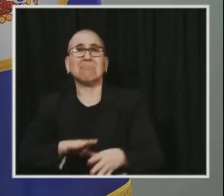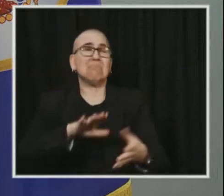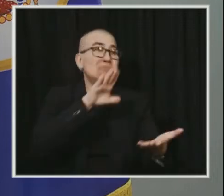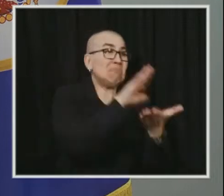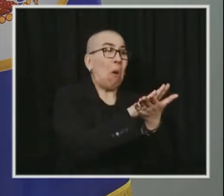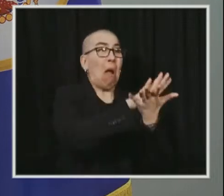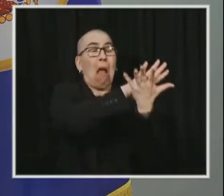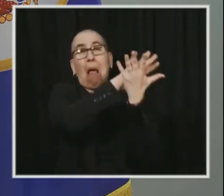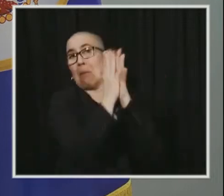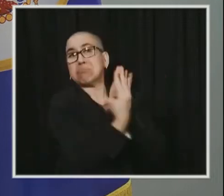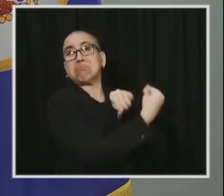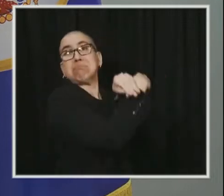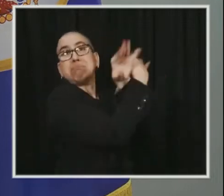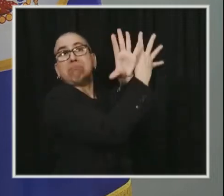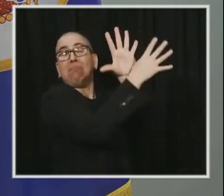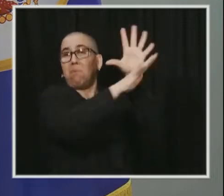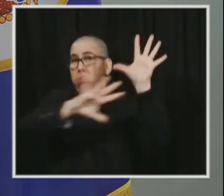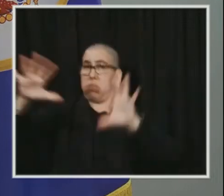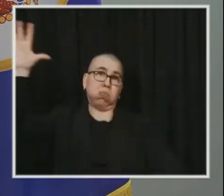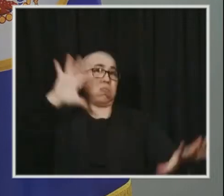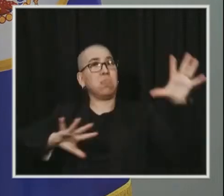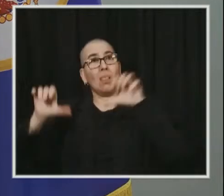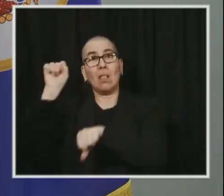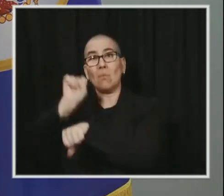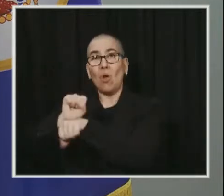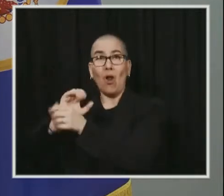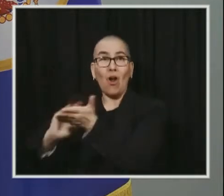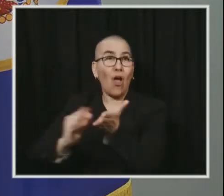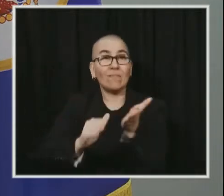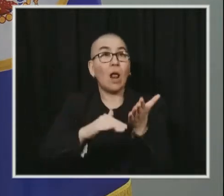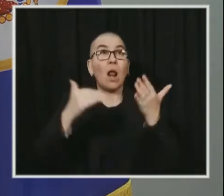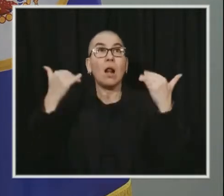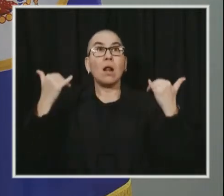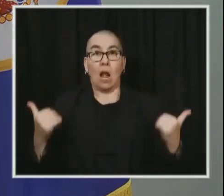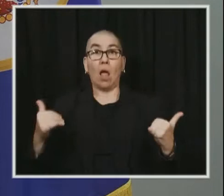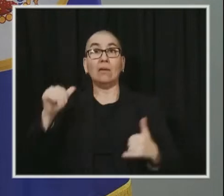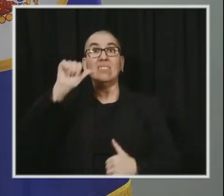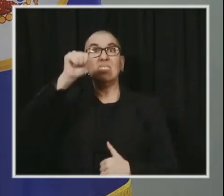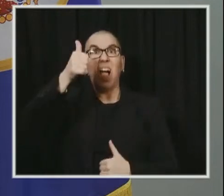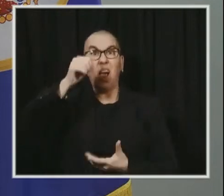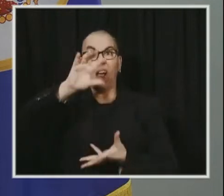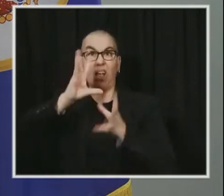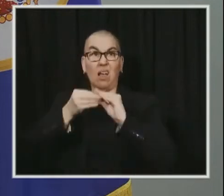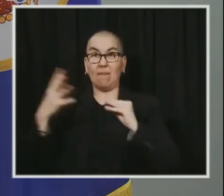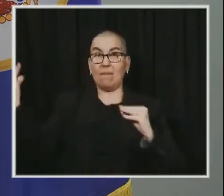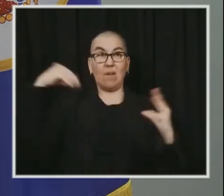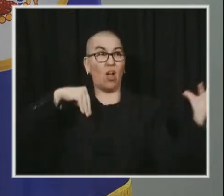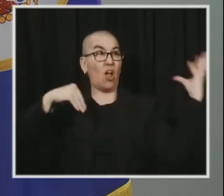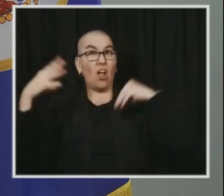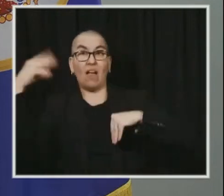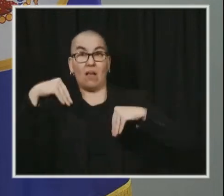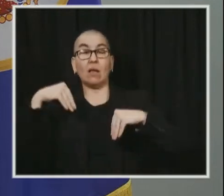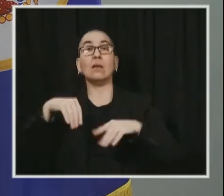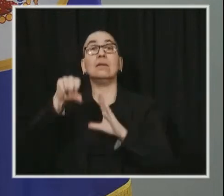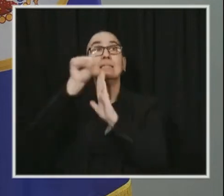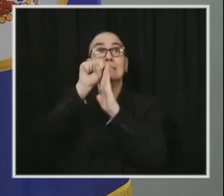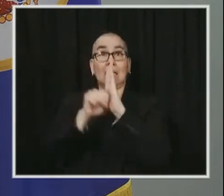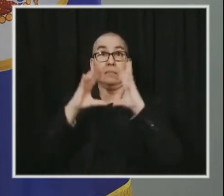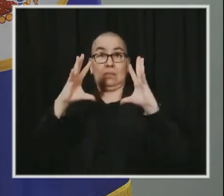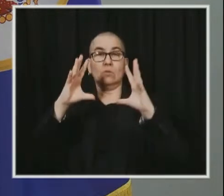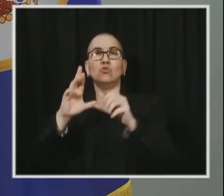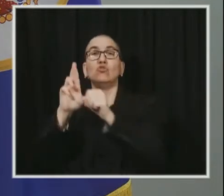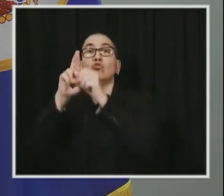of a 10-system coalition, a consortium dedicated to partnering with the state, regional coalitions,